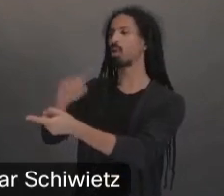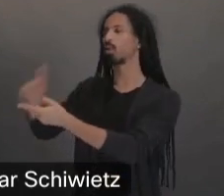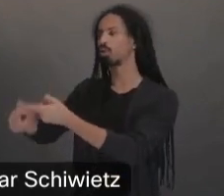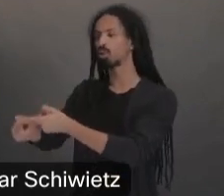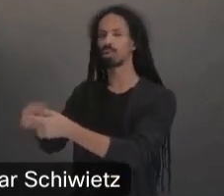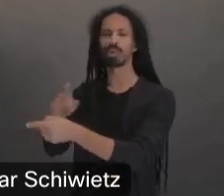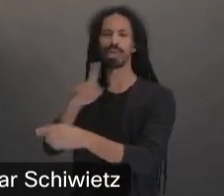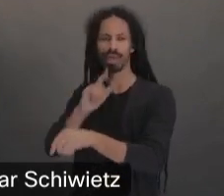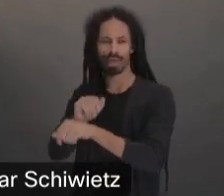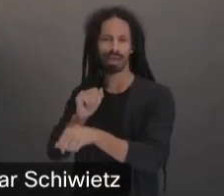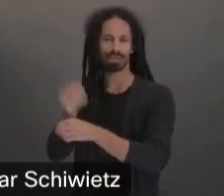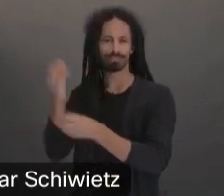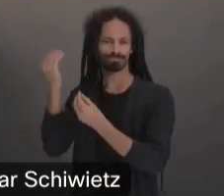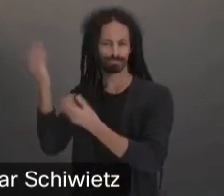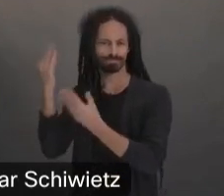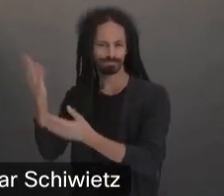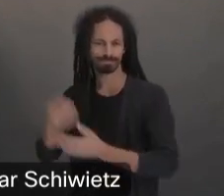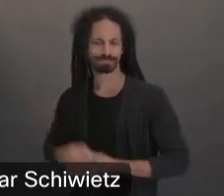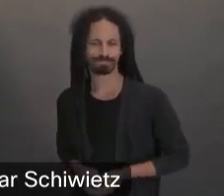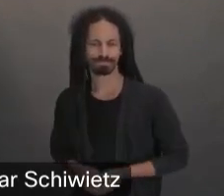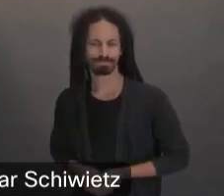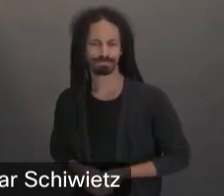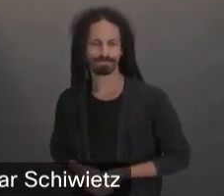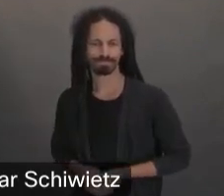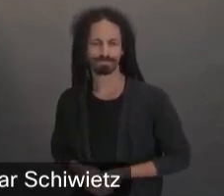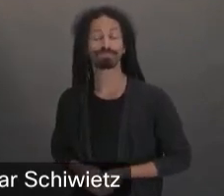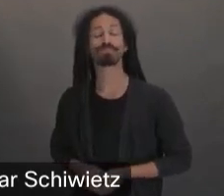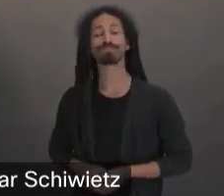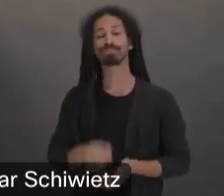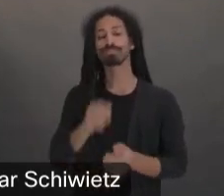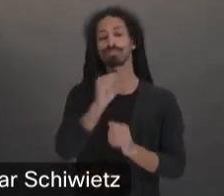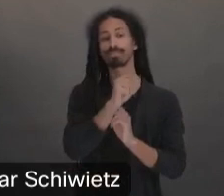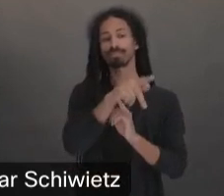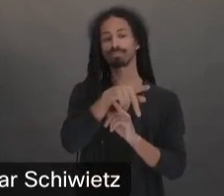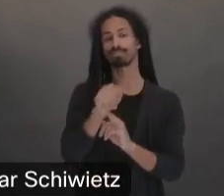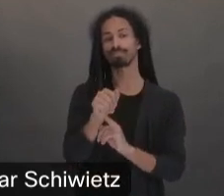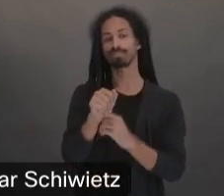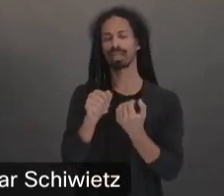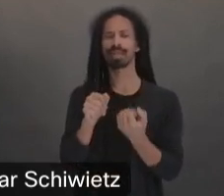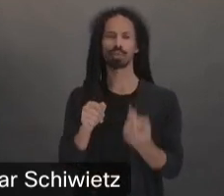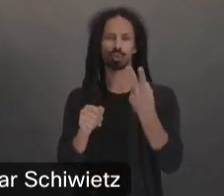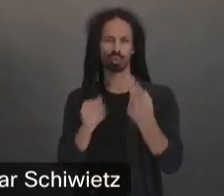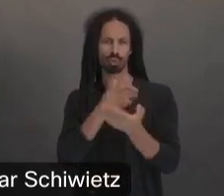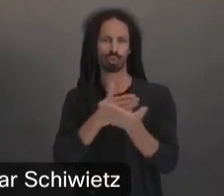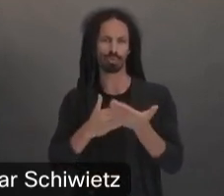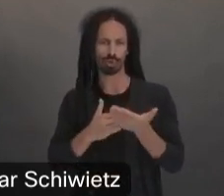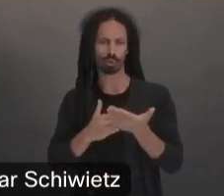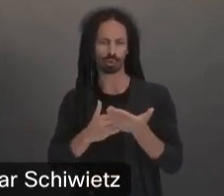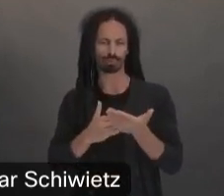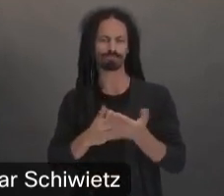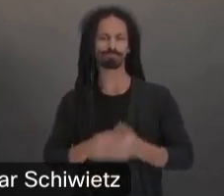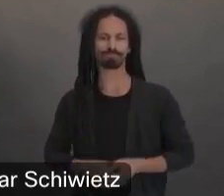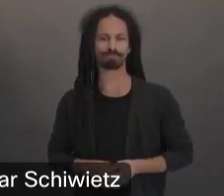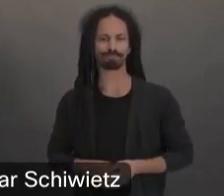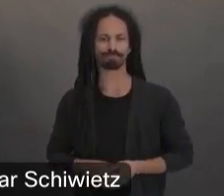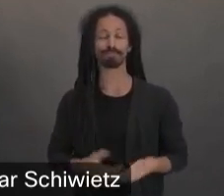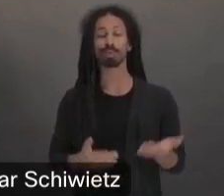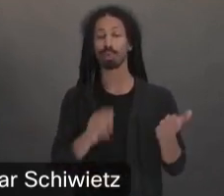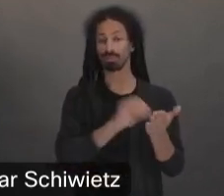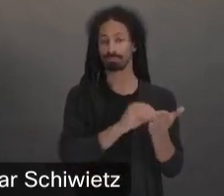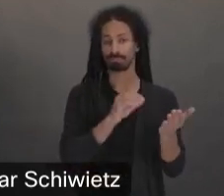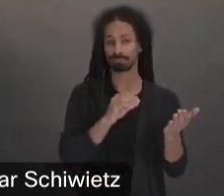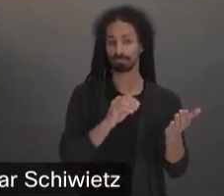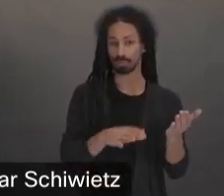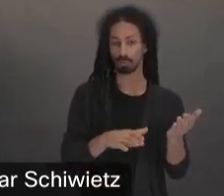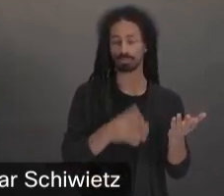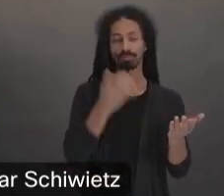APA is essentially a twofold process. So as a student, if you provide